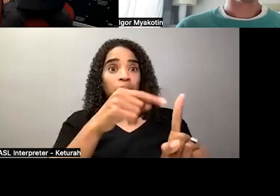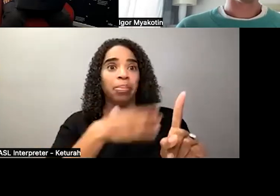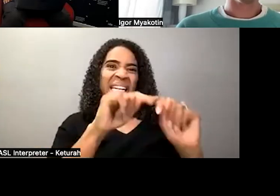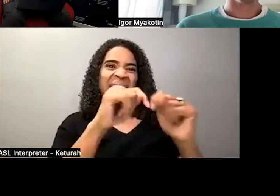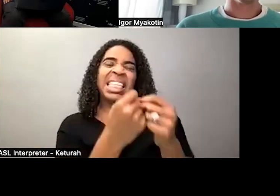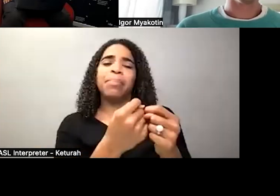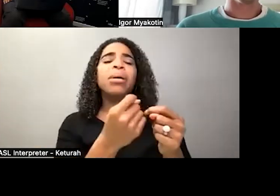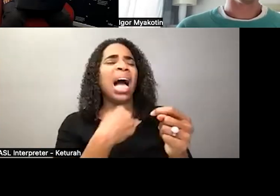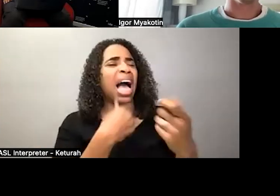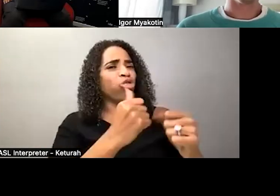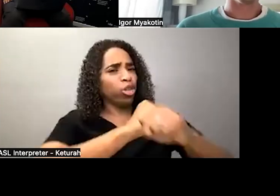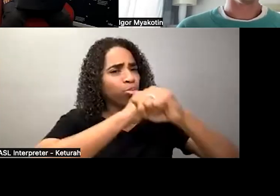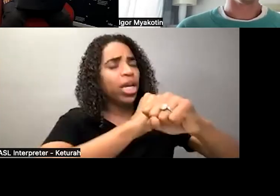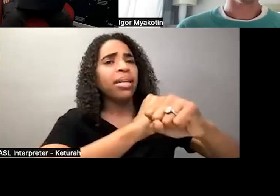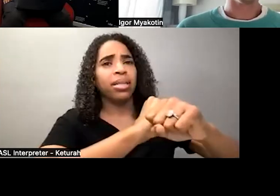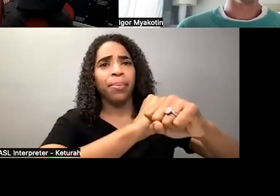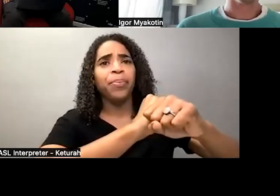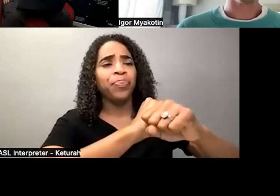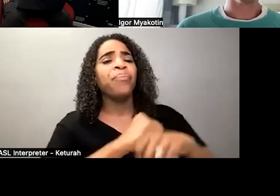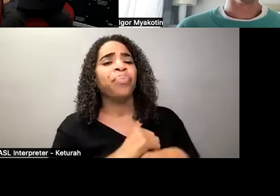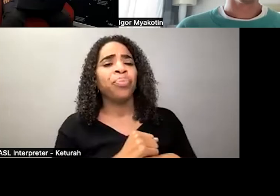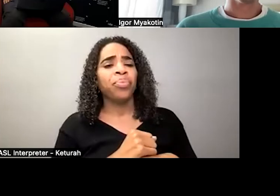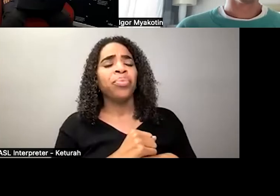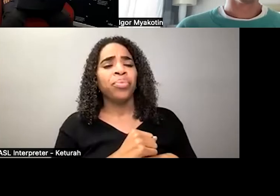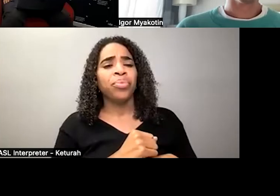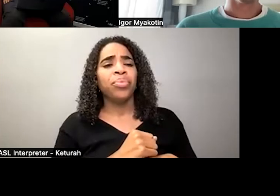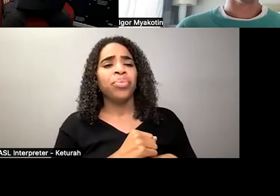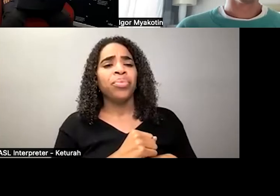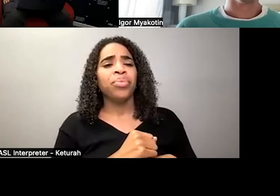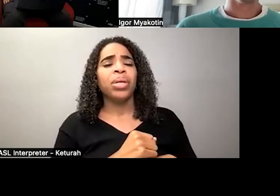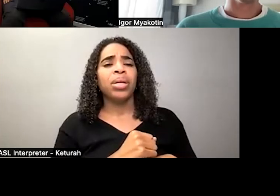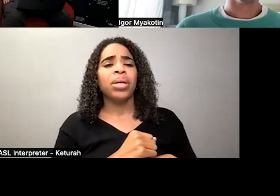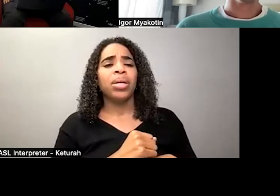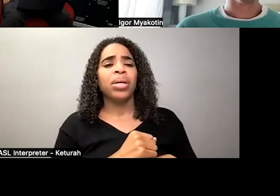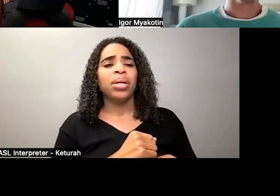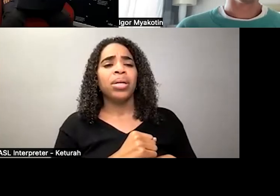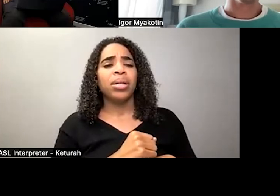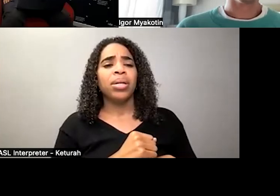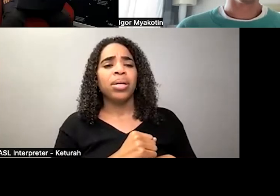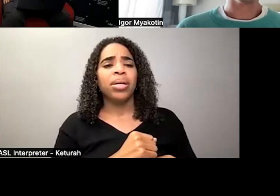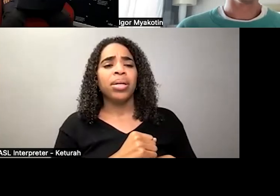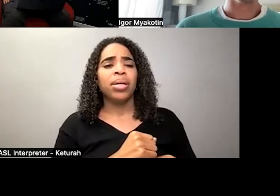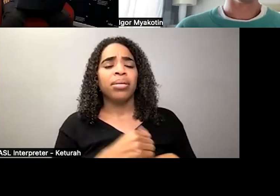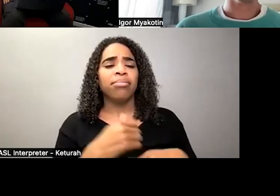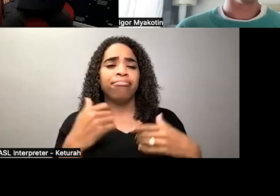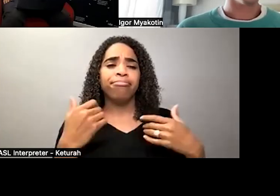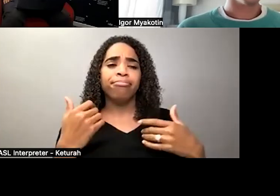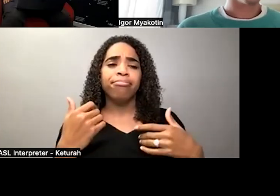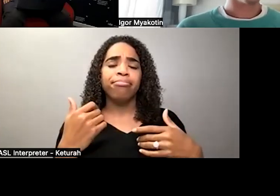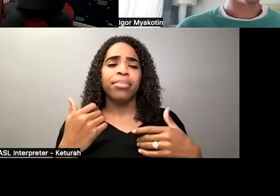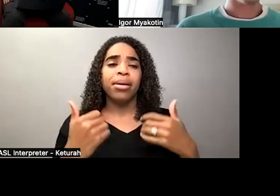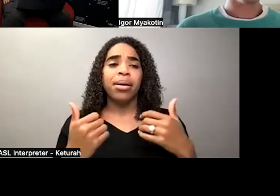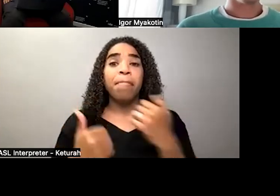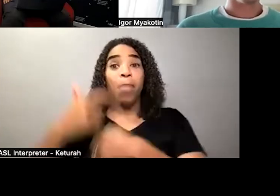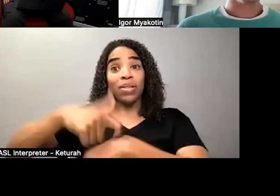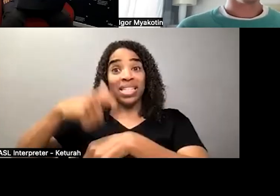hard to adapt your way to create. You spend a lot of time not making the movie, but preparing the